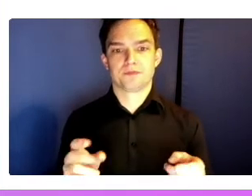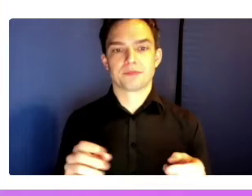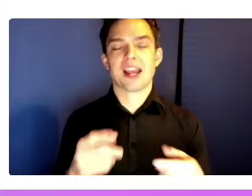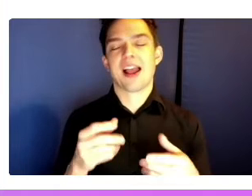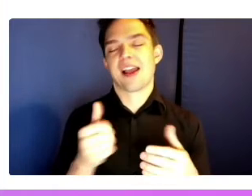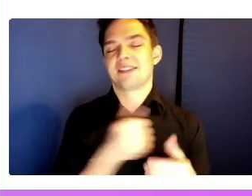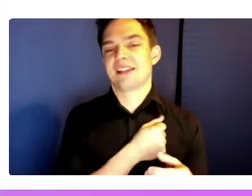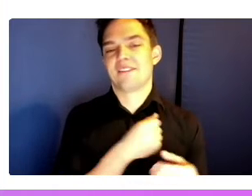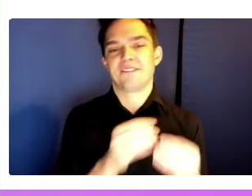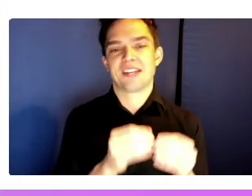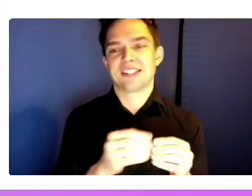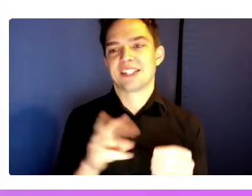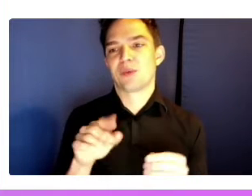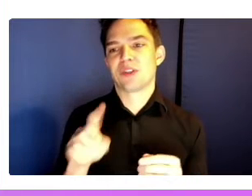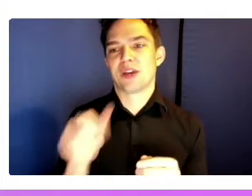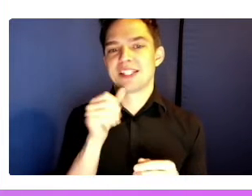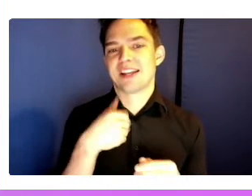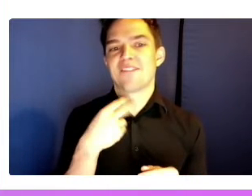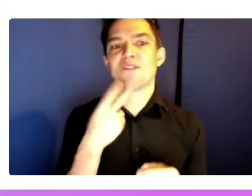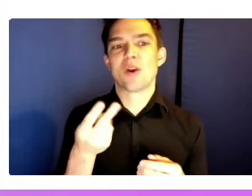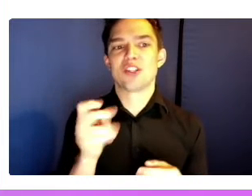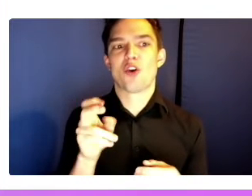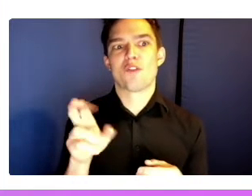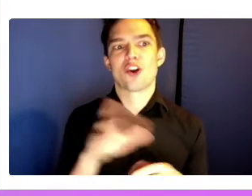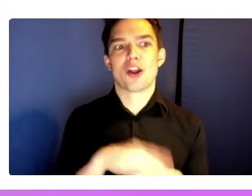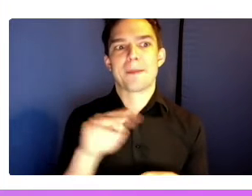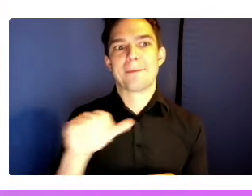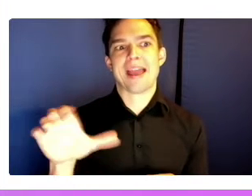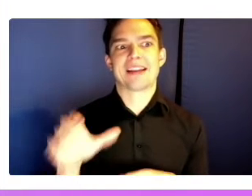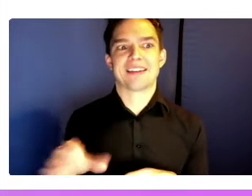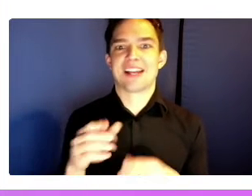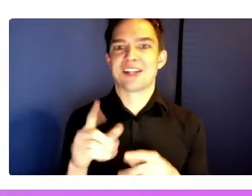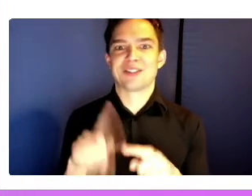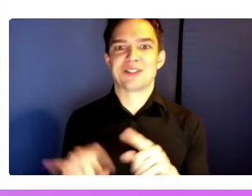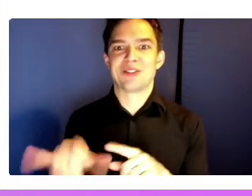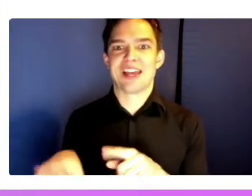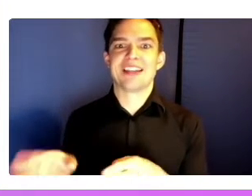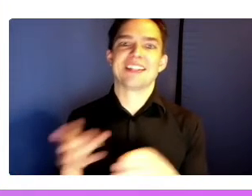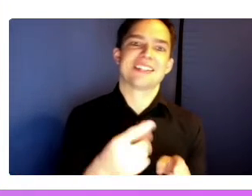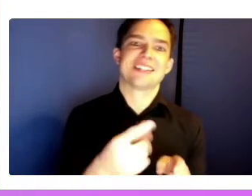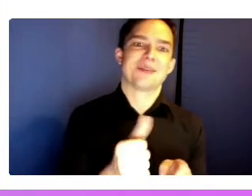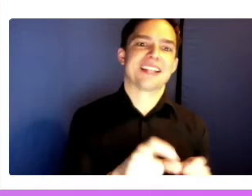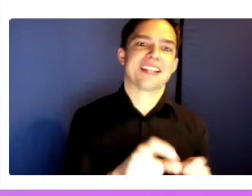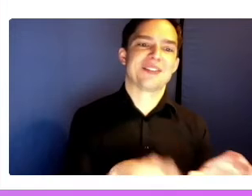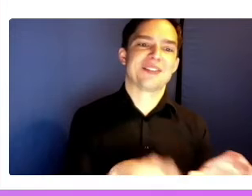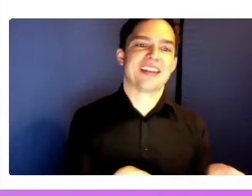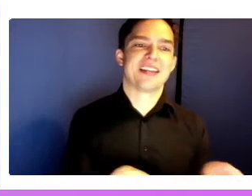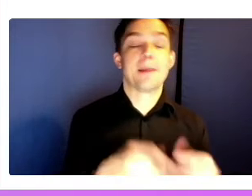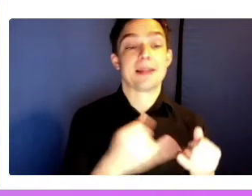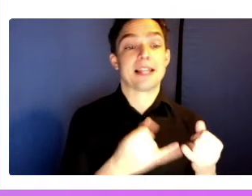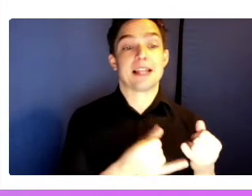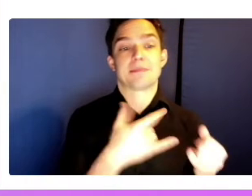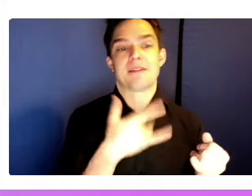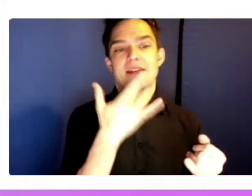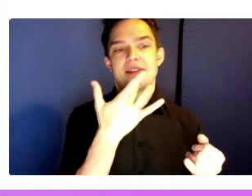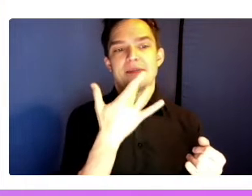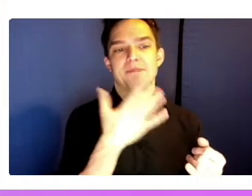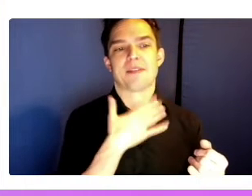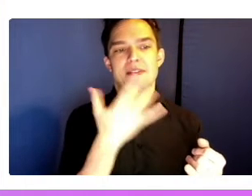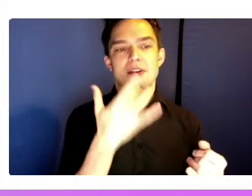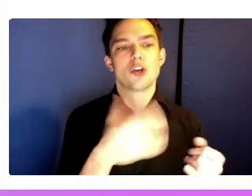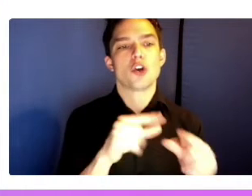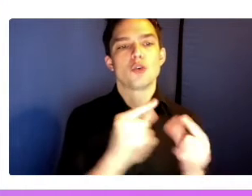favorite. I didn't have VoiceOver for Mac, so I couldn't fix those. That had to be somebody else. But this last one is my favorite. Group